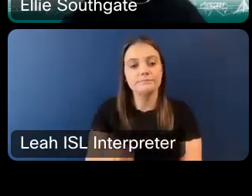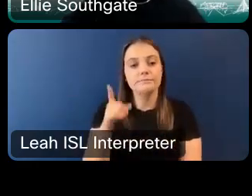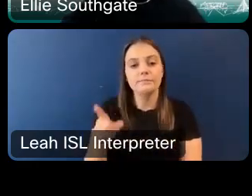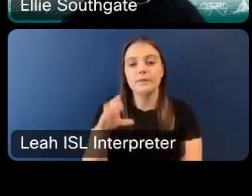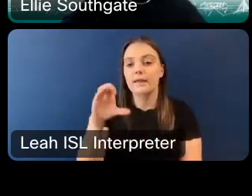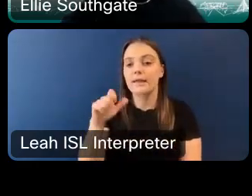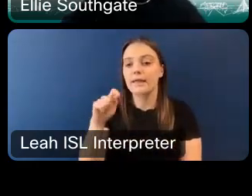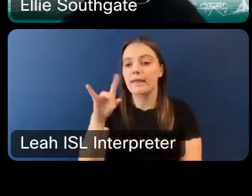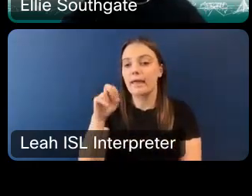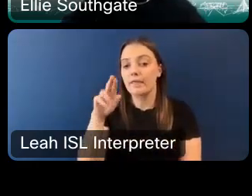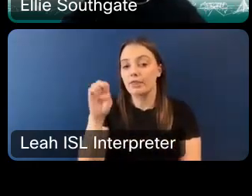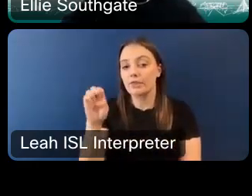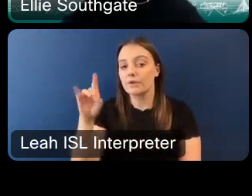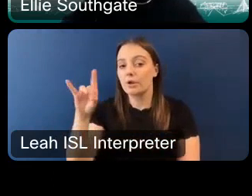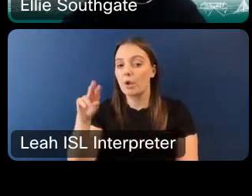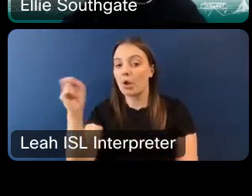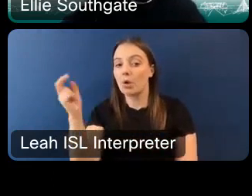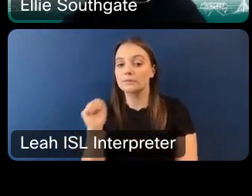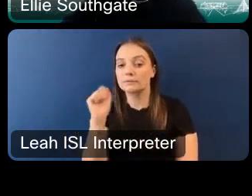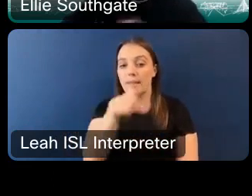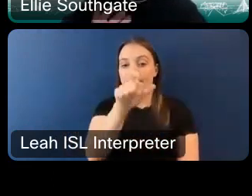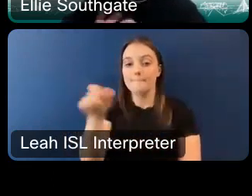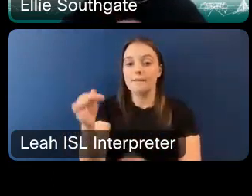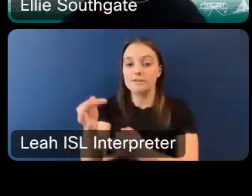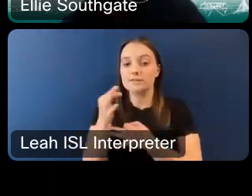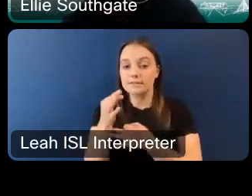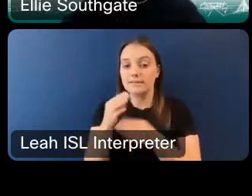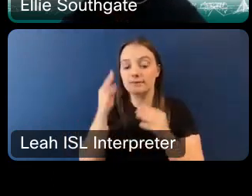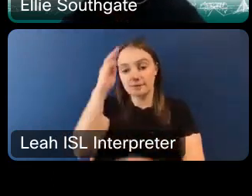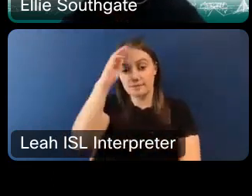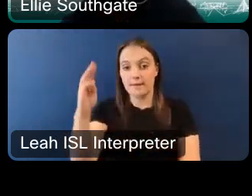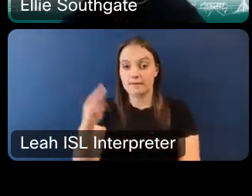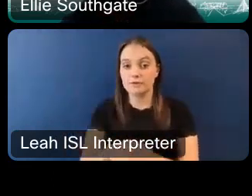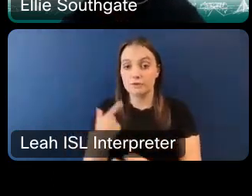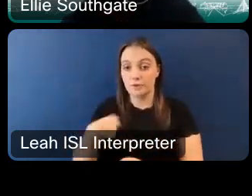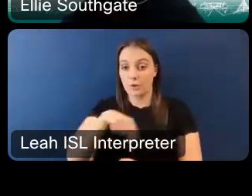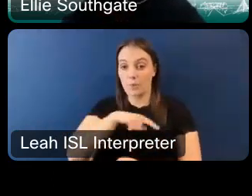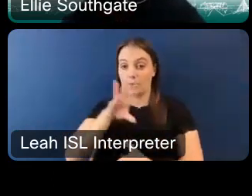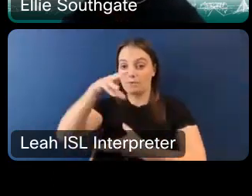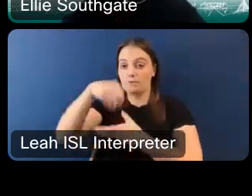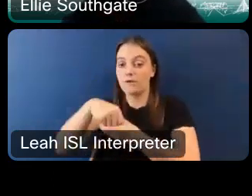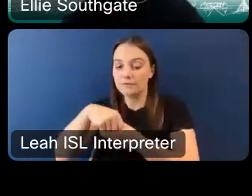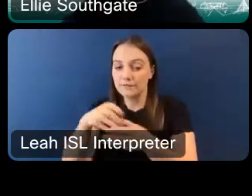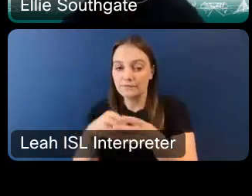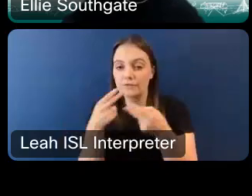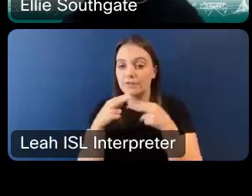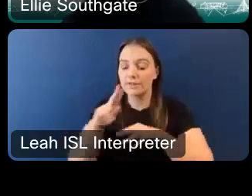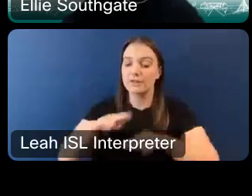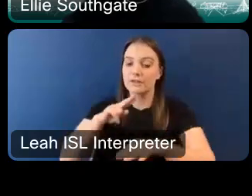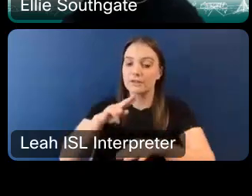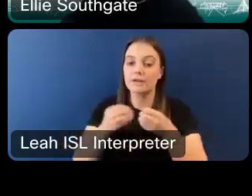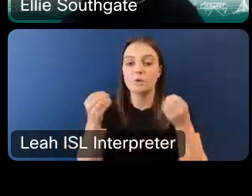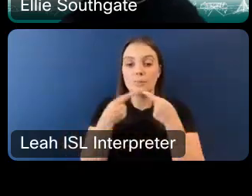Programme Manager of the NQPS unit that we sit in as part of the National Open Disclosure